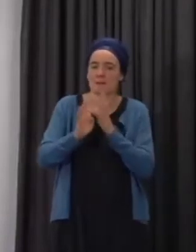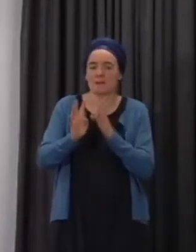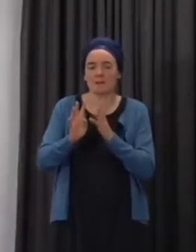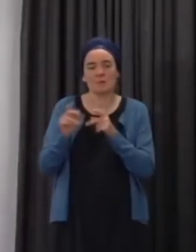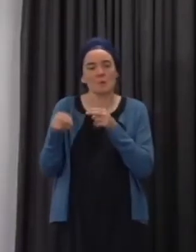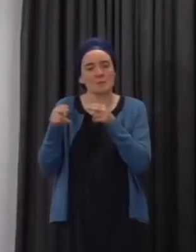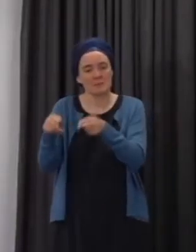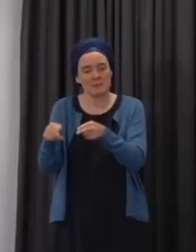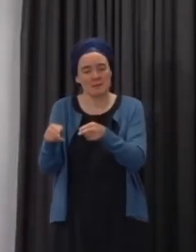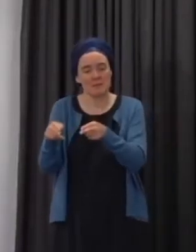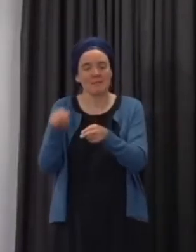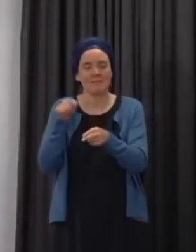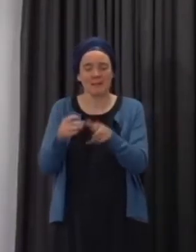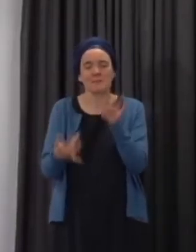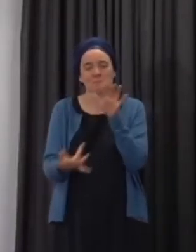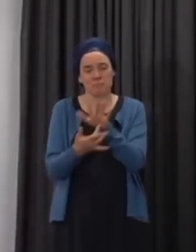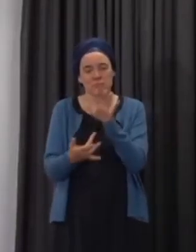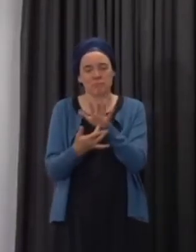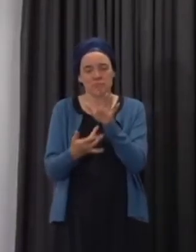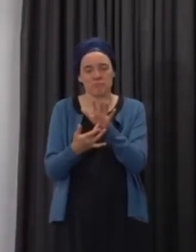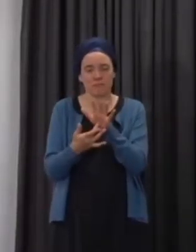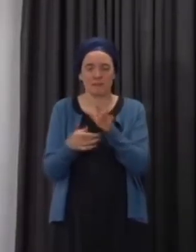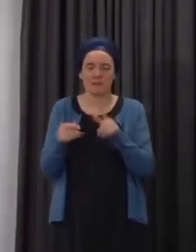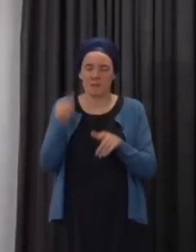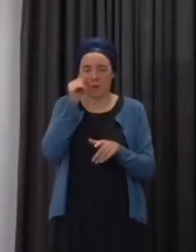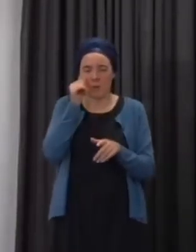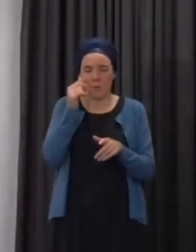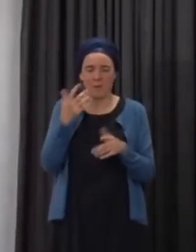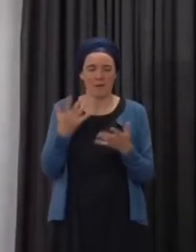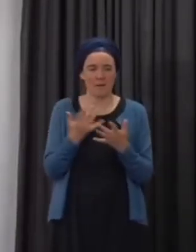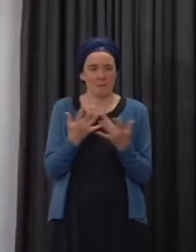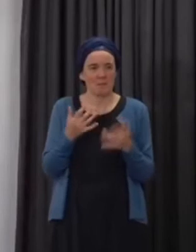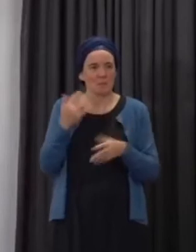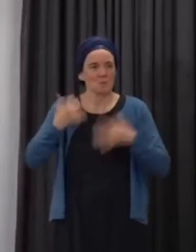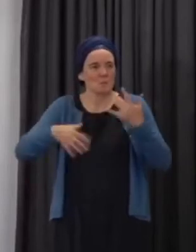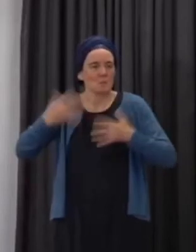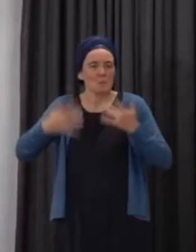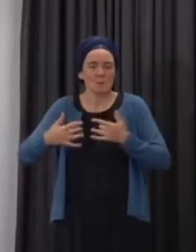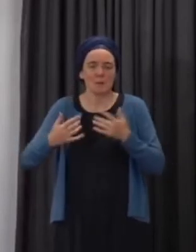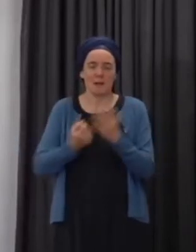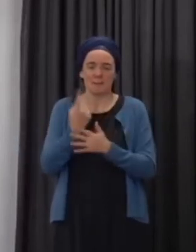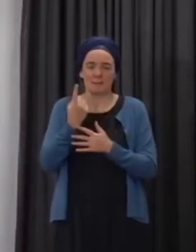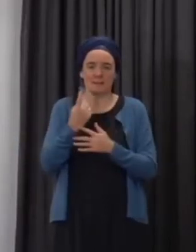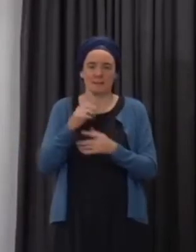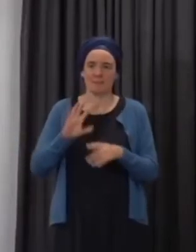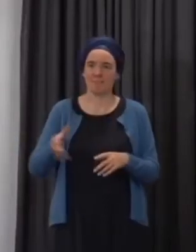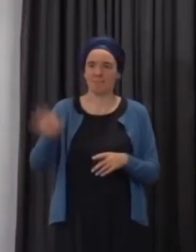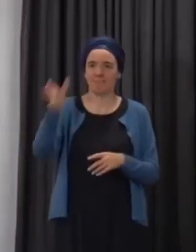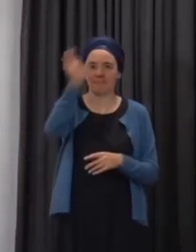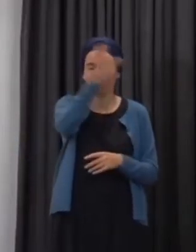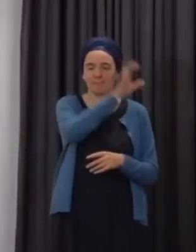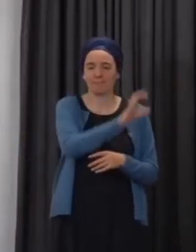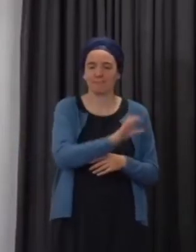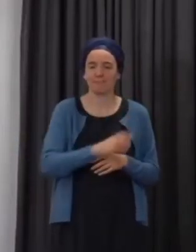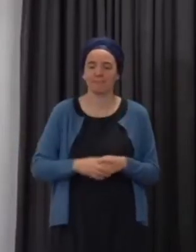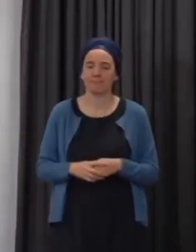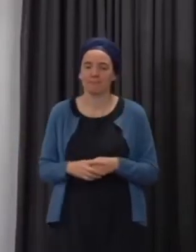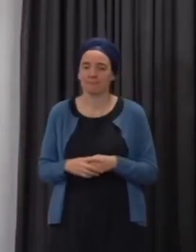and the pressure on our health and care system. You remember right at the start of all of this, when we went into lockdown and we were talking